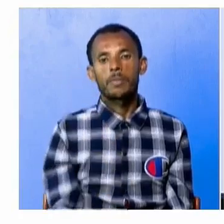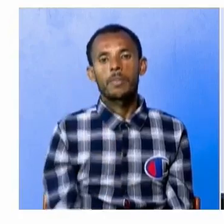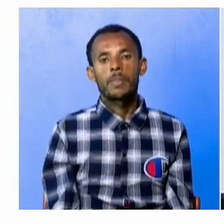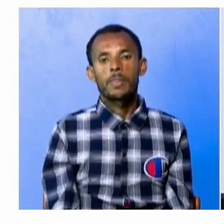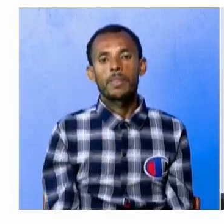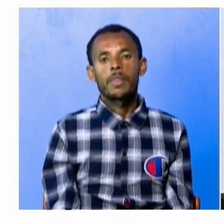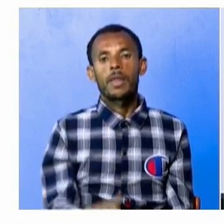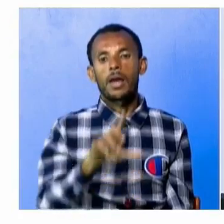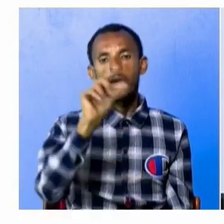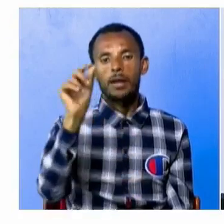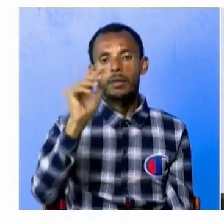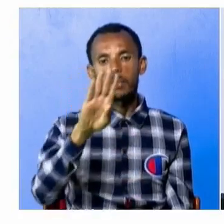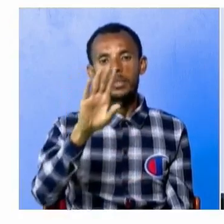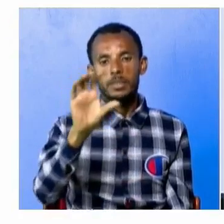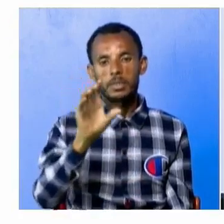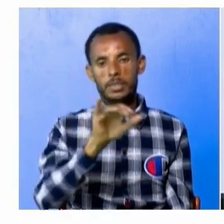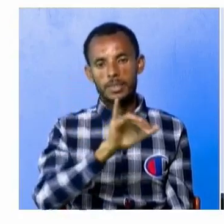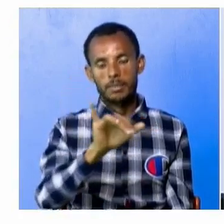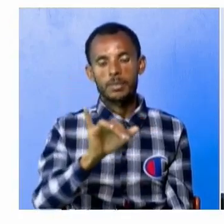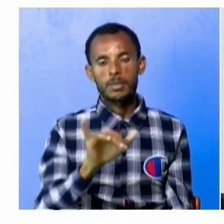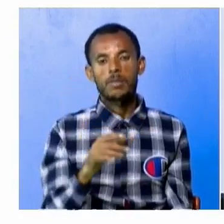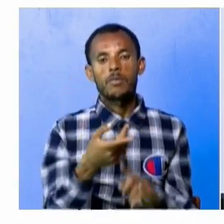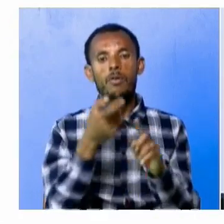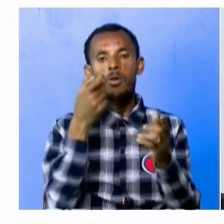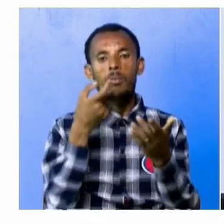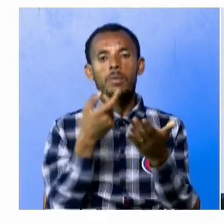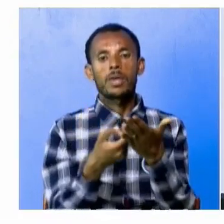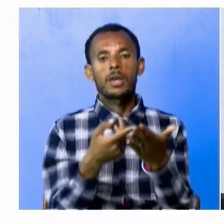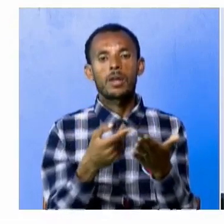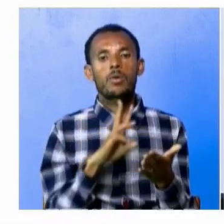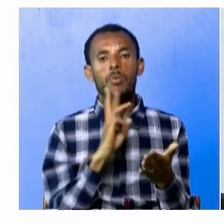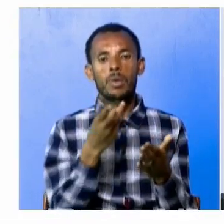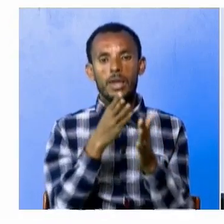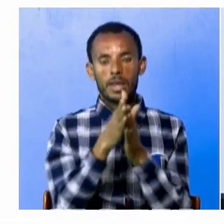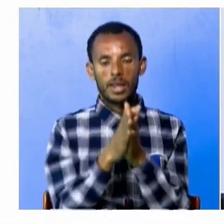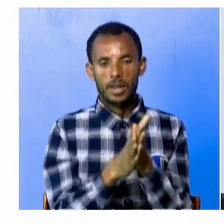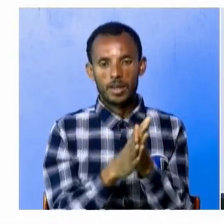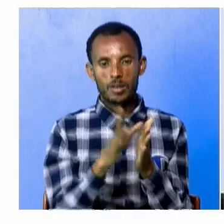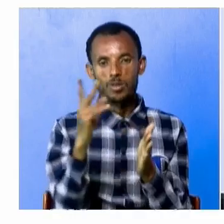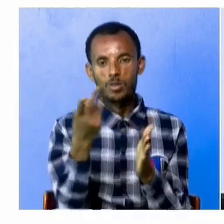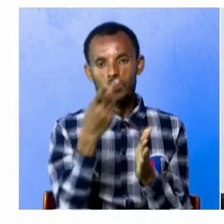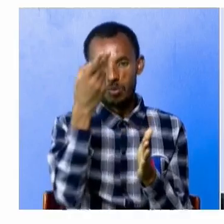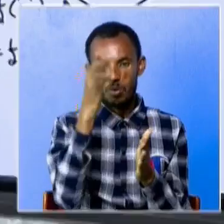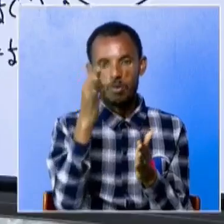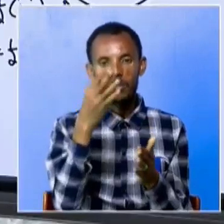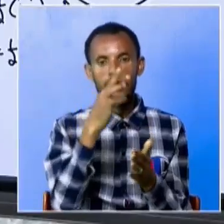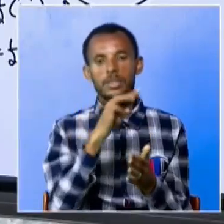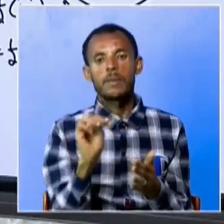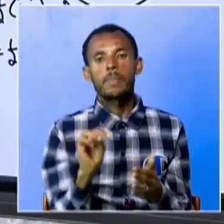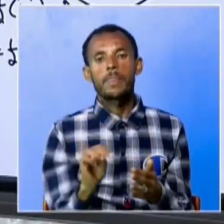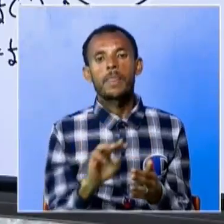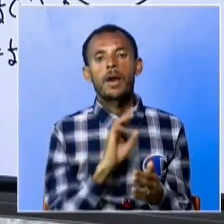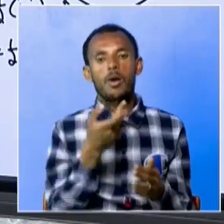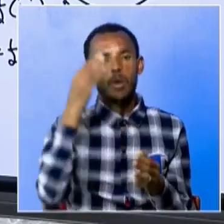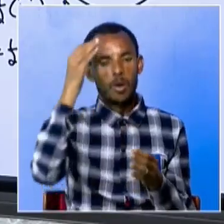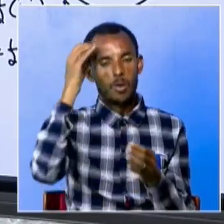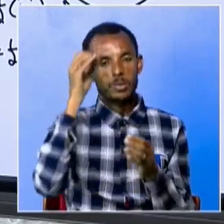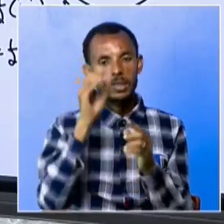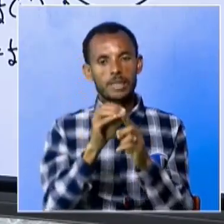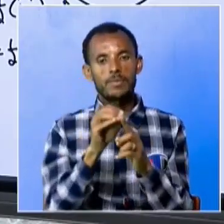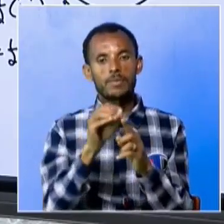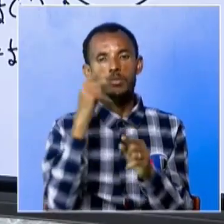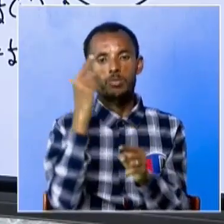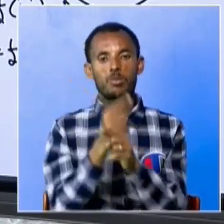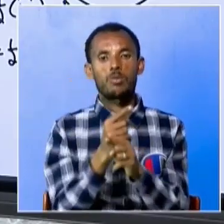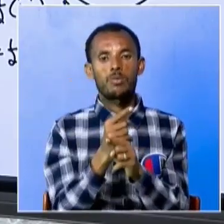of arc BC. From here, we need only two of them. Okay, our objective is to